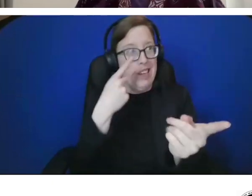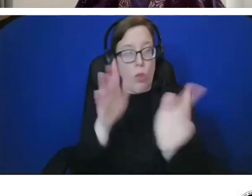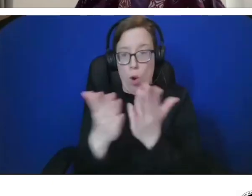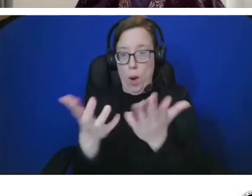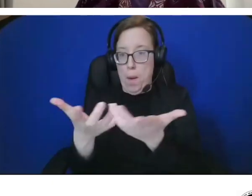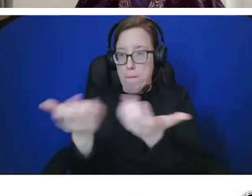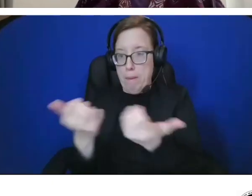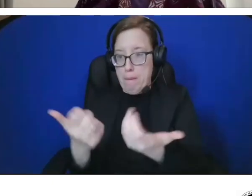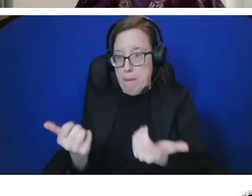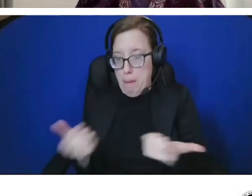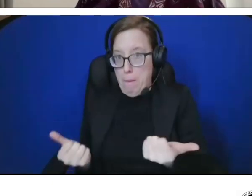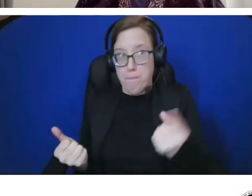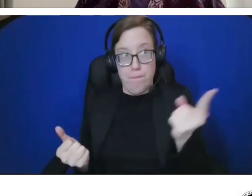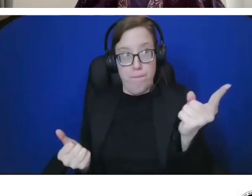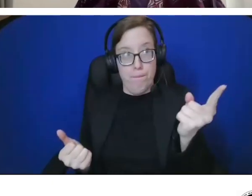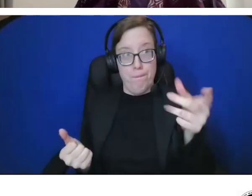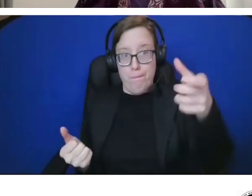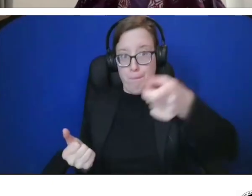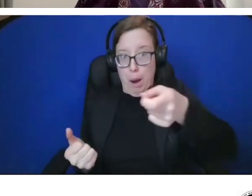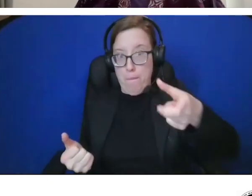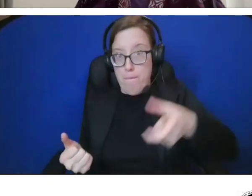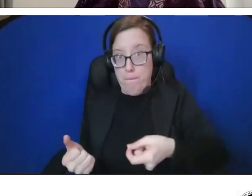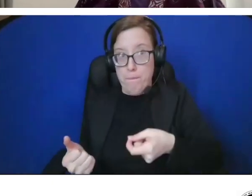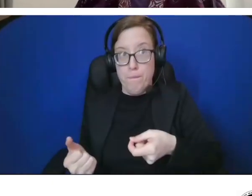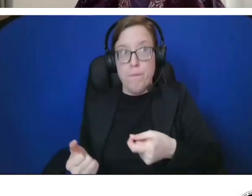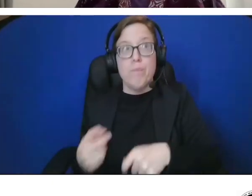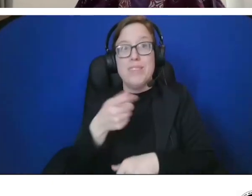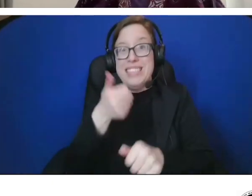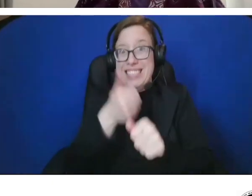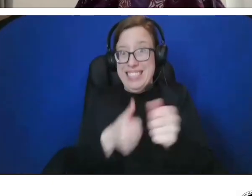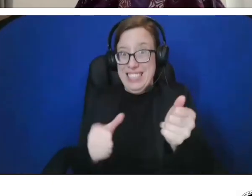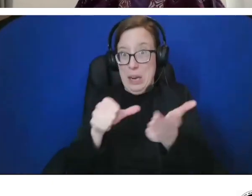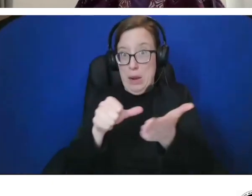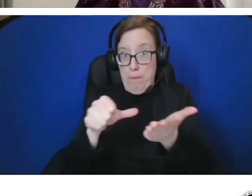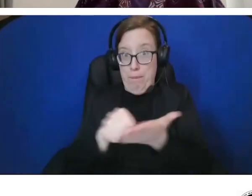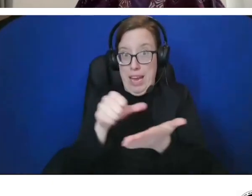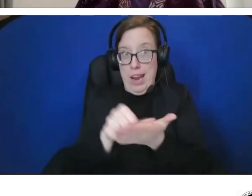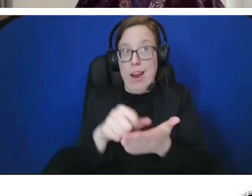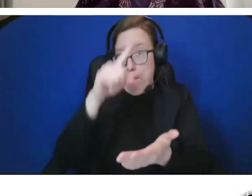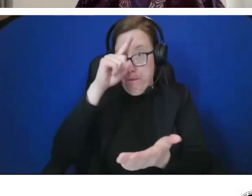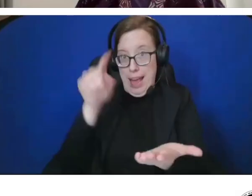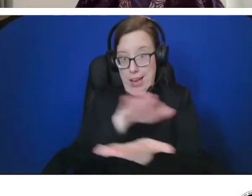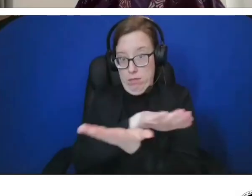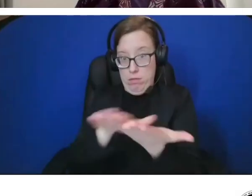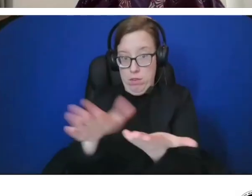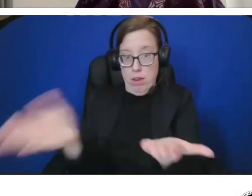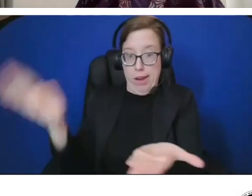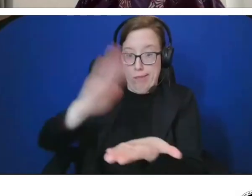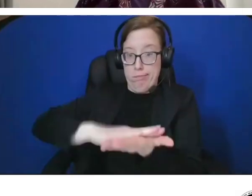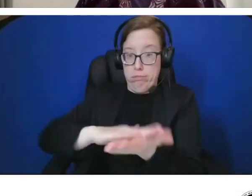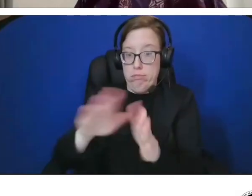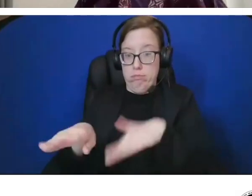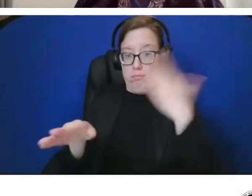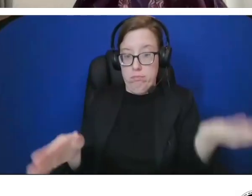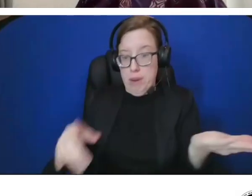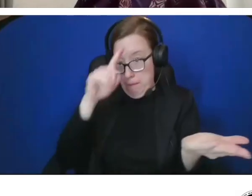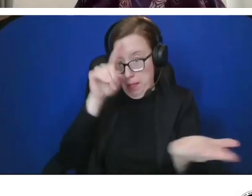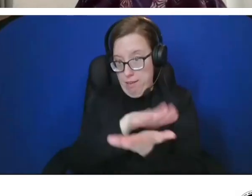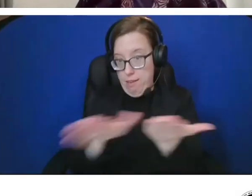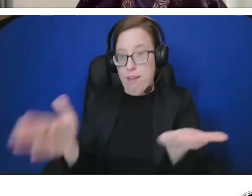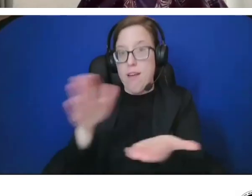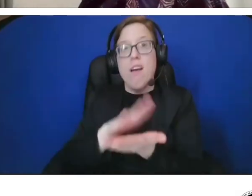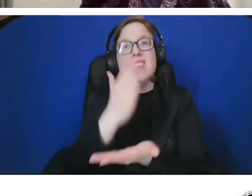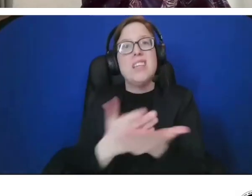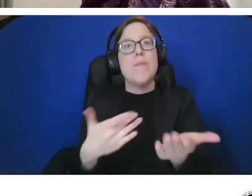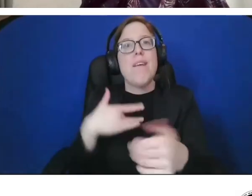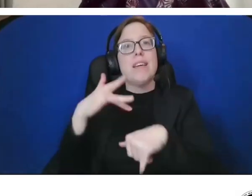as you can see in this slide, and she affixed each page then to a black background. And in some pages also